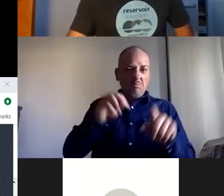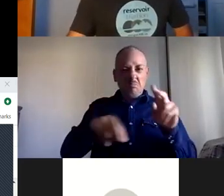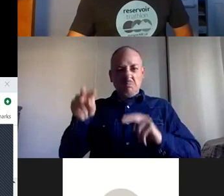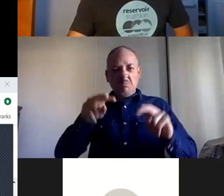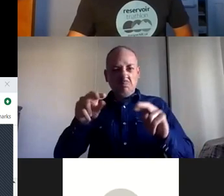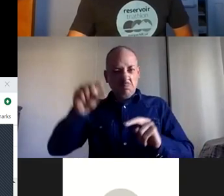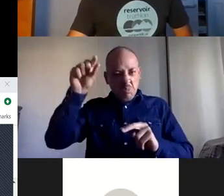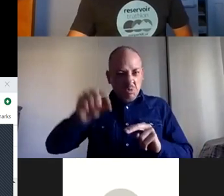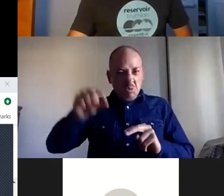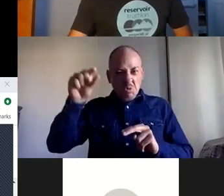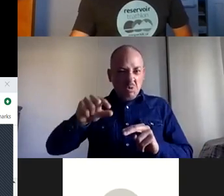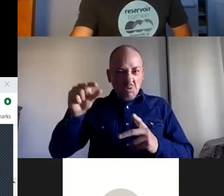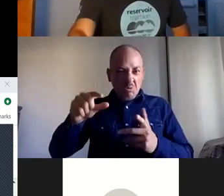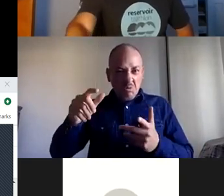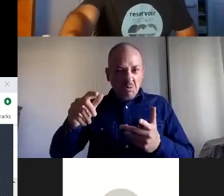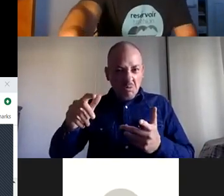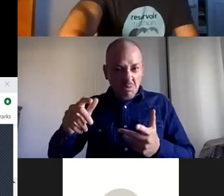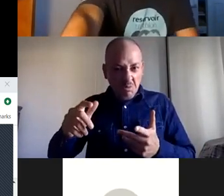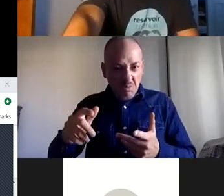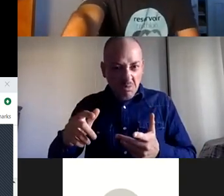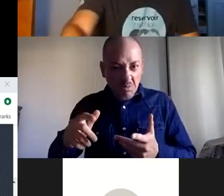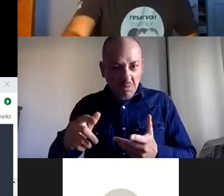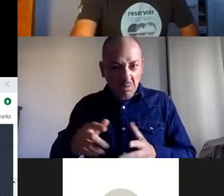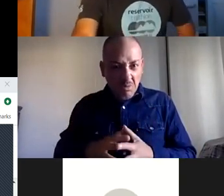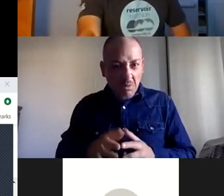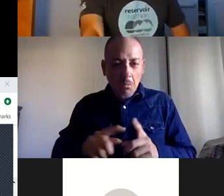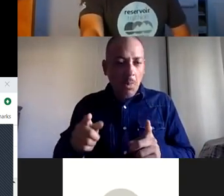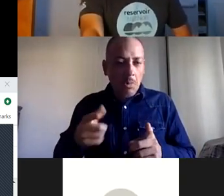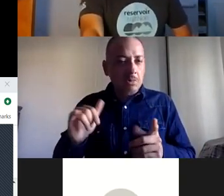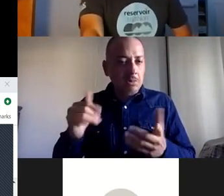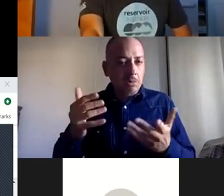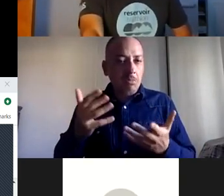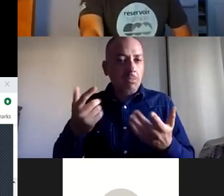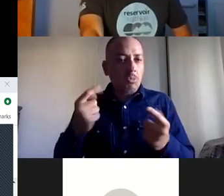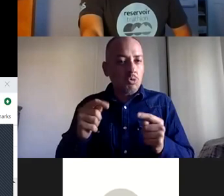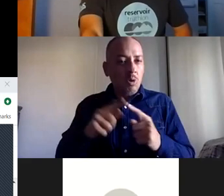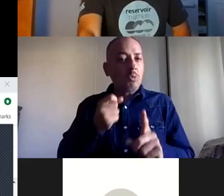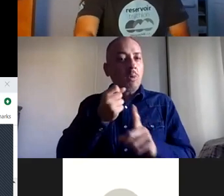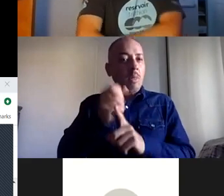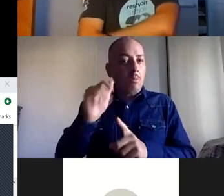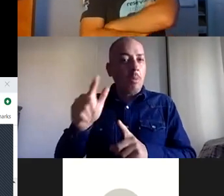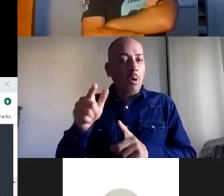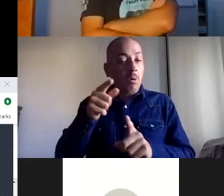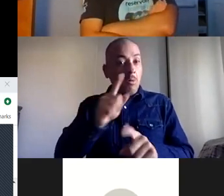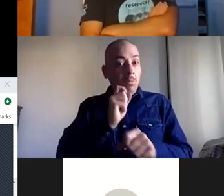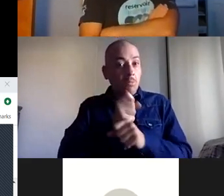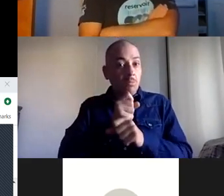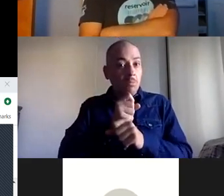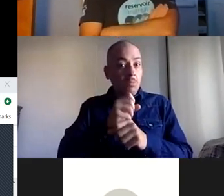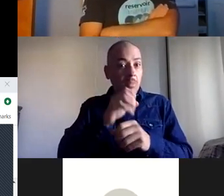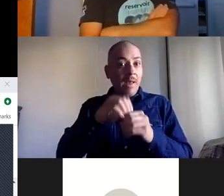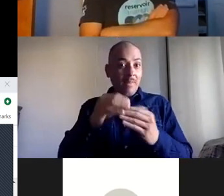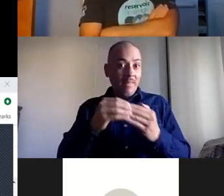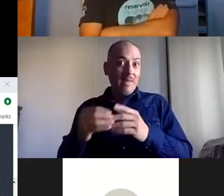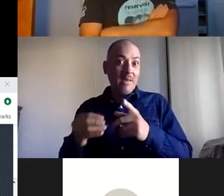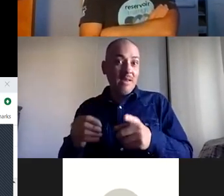and down really jerky a lot, but it's still trying to hit the ball, and here it's actually in the lead,